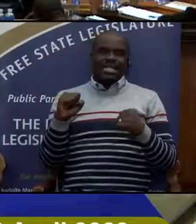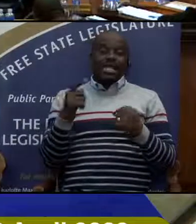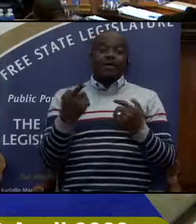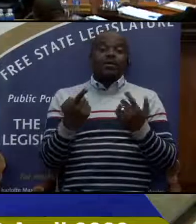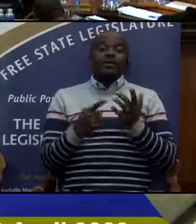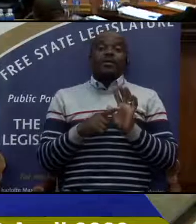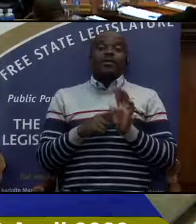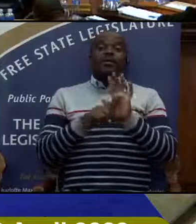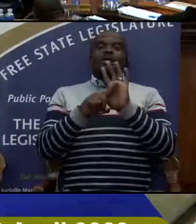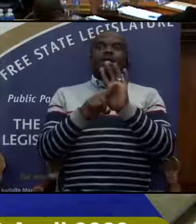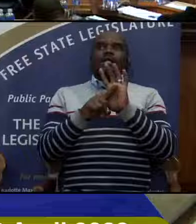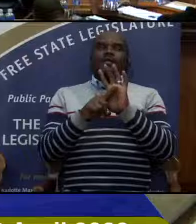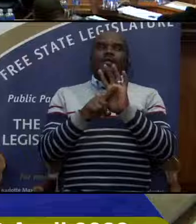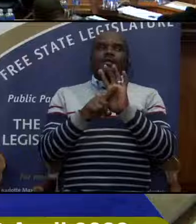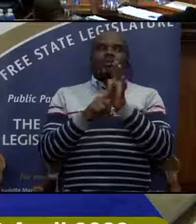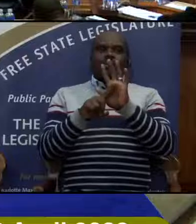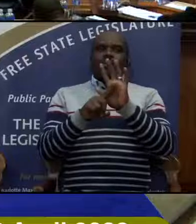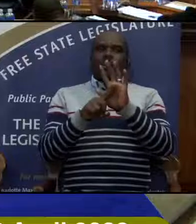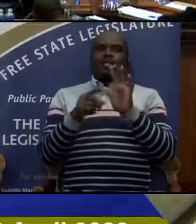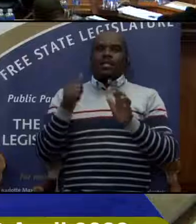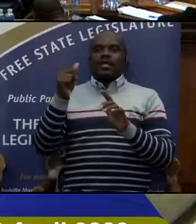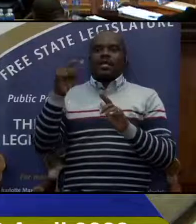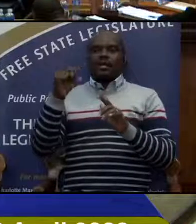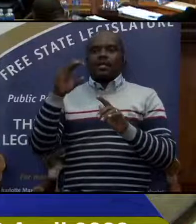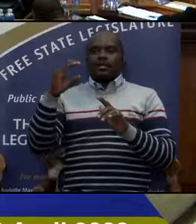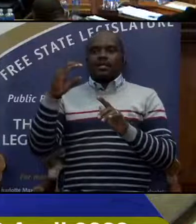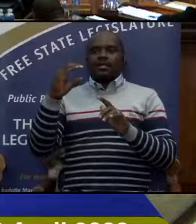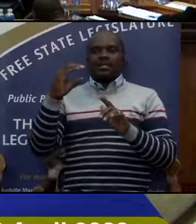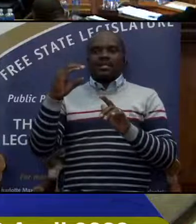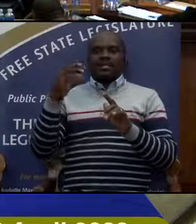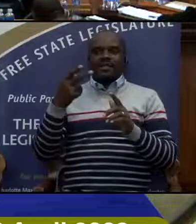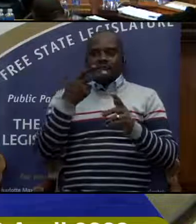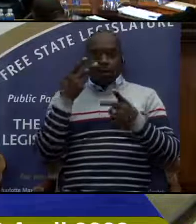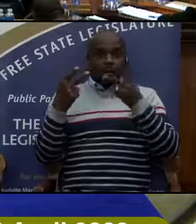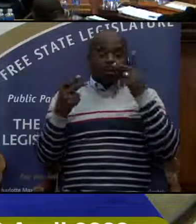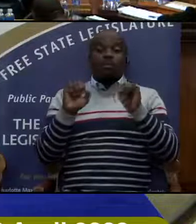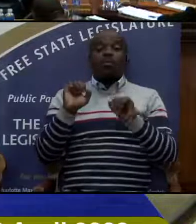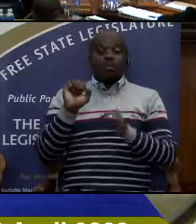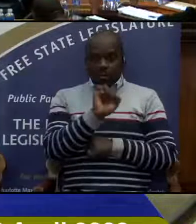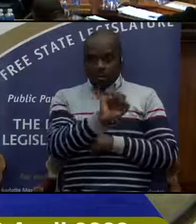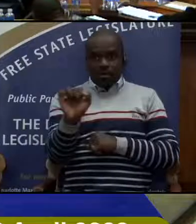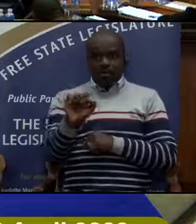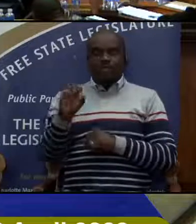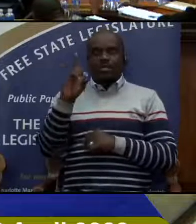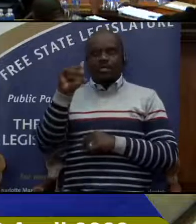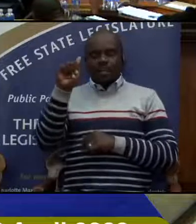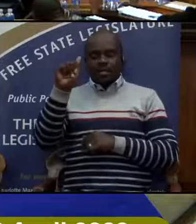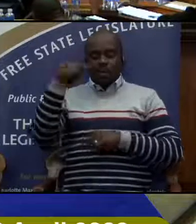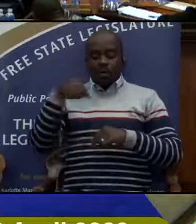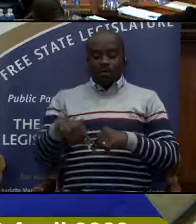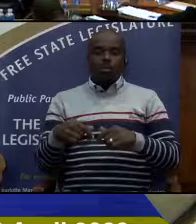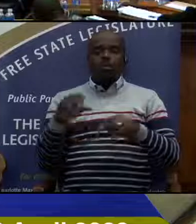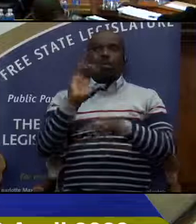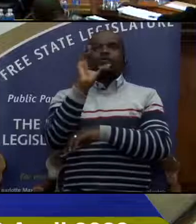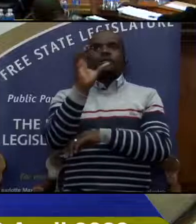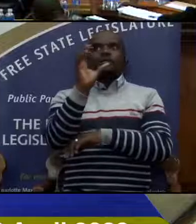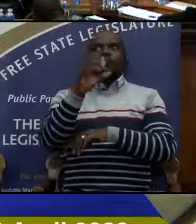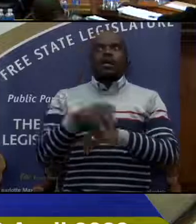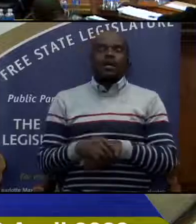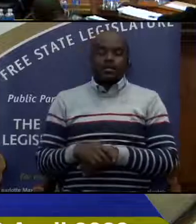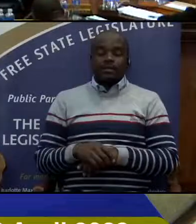become. The DA in the Free State has one intention, and that is to govern, so that the people of the Free State